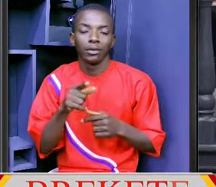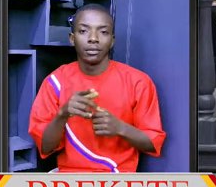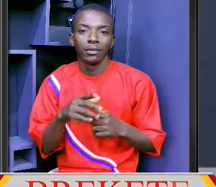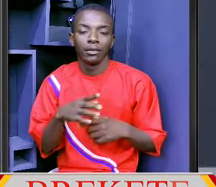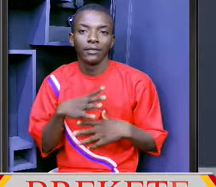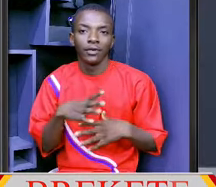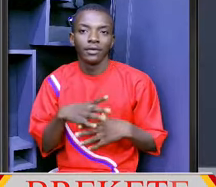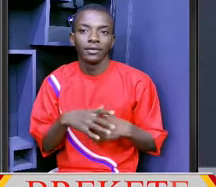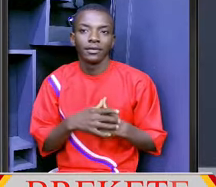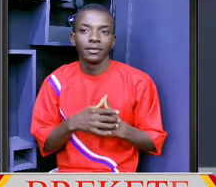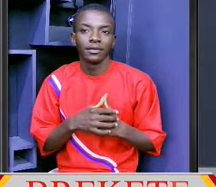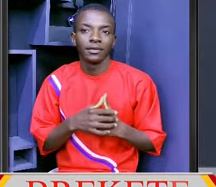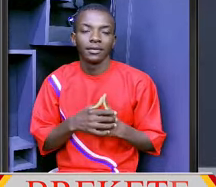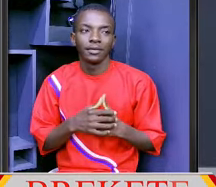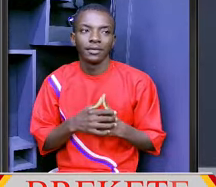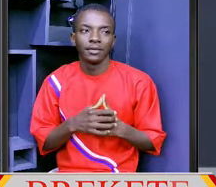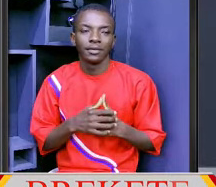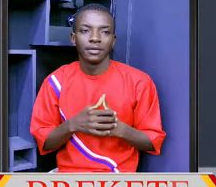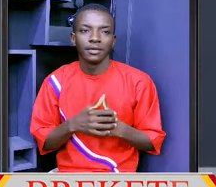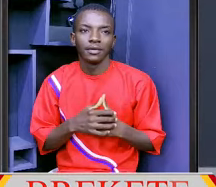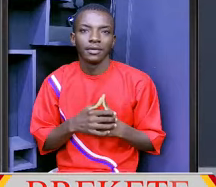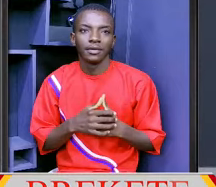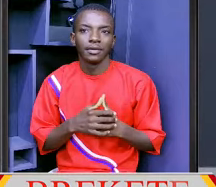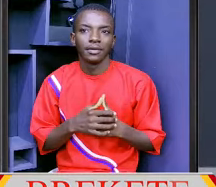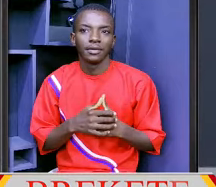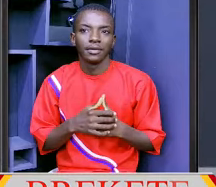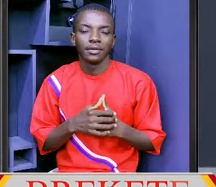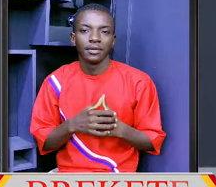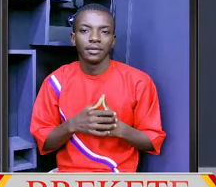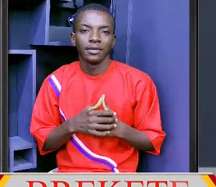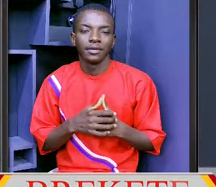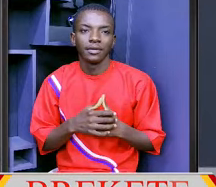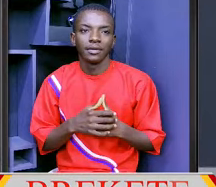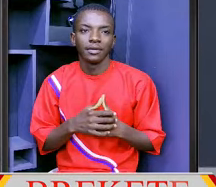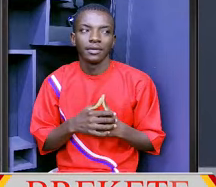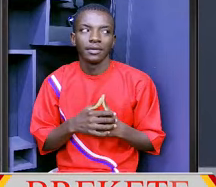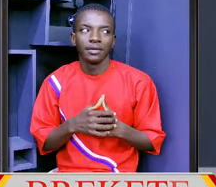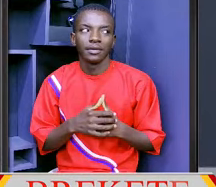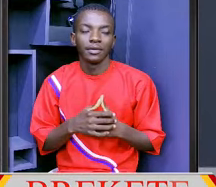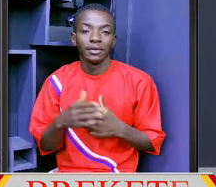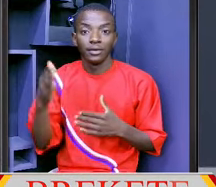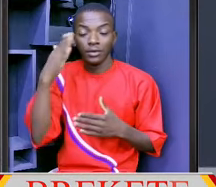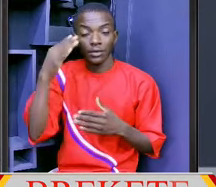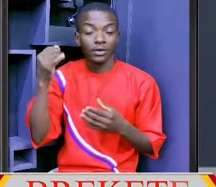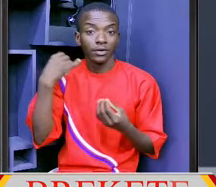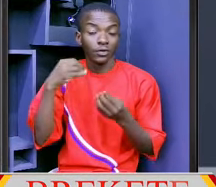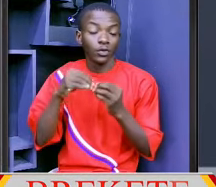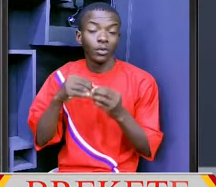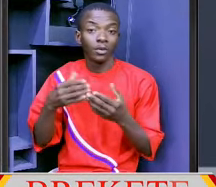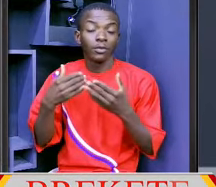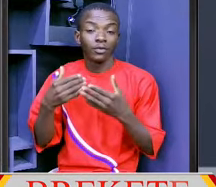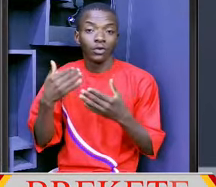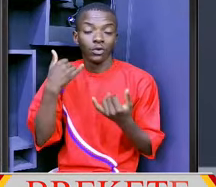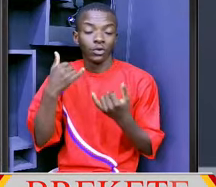I'm fine. Am I talking to you, Mr. President? You should be the number before you call.